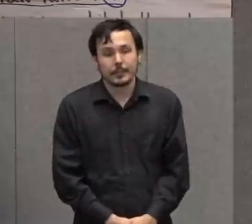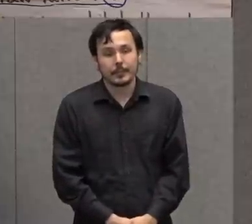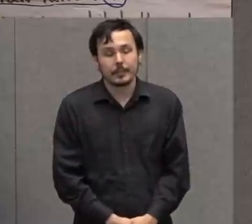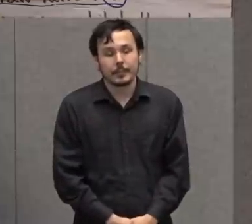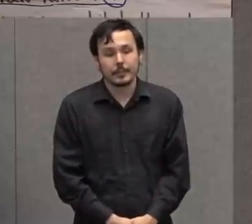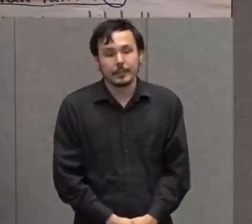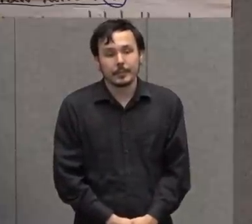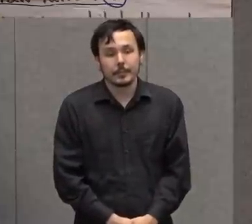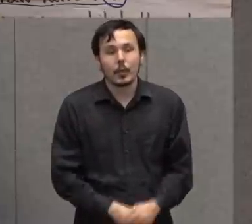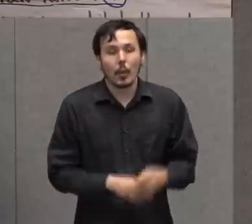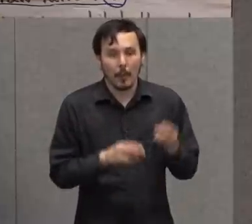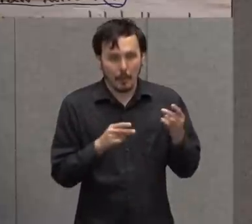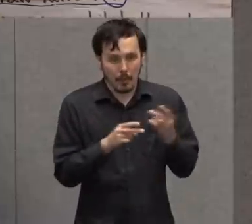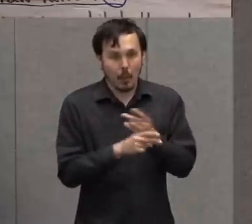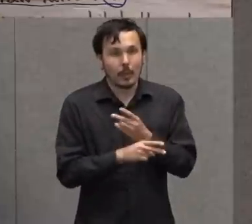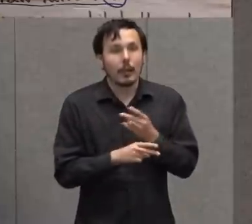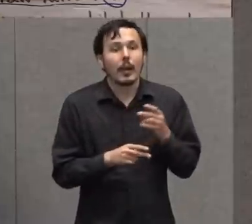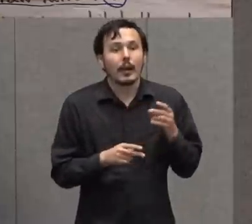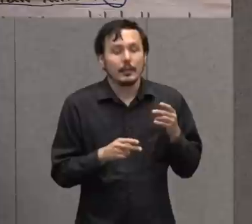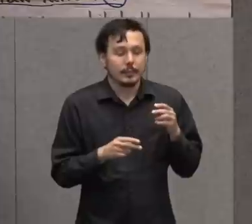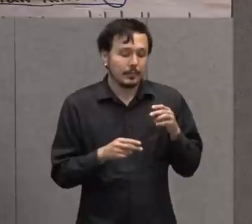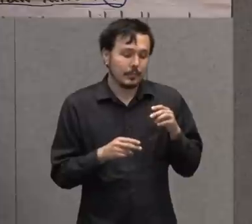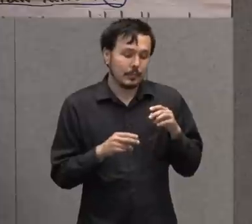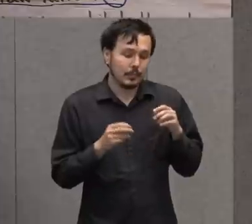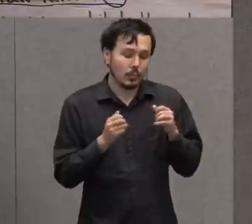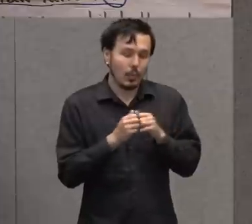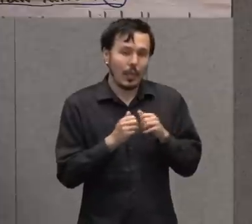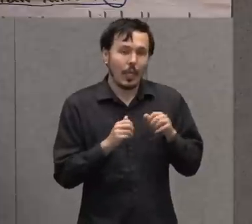by the 3 sides, thank you,